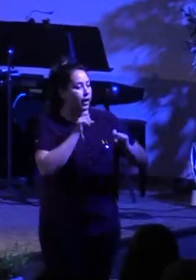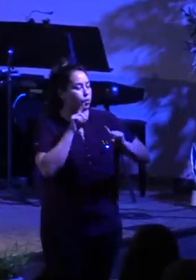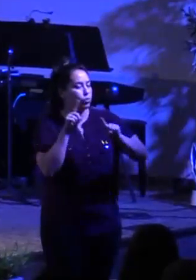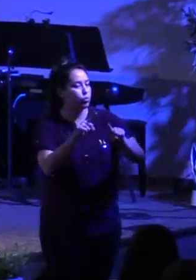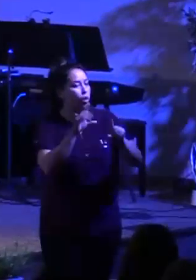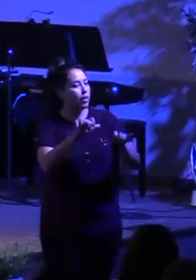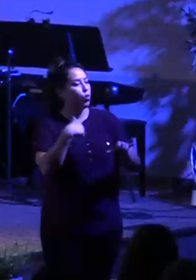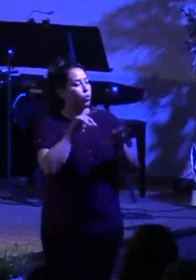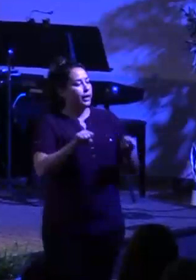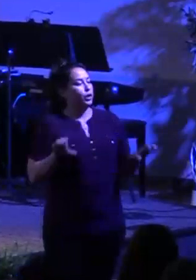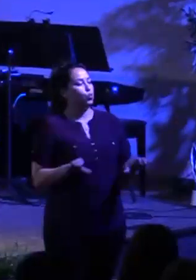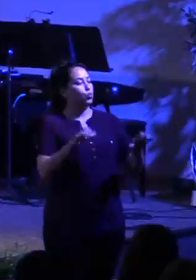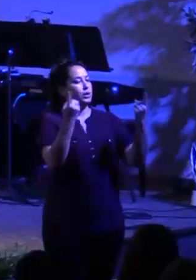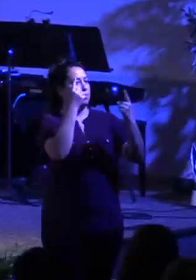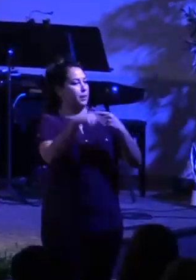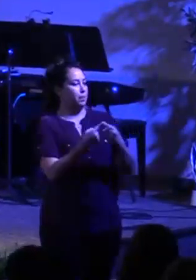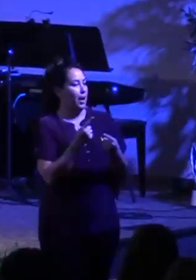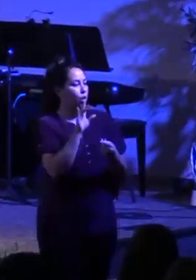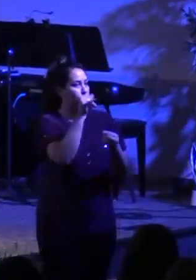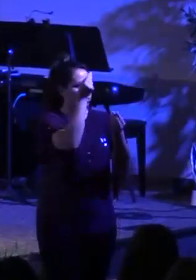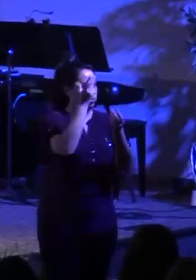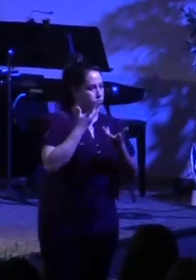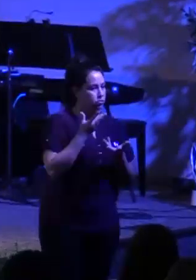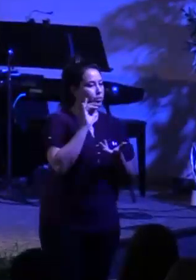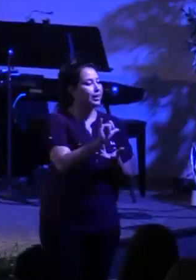journey from somebody who is